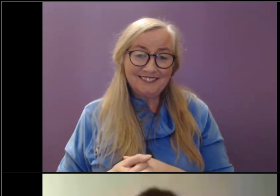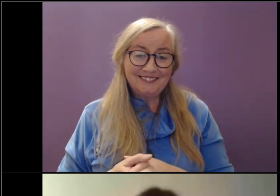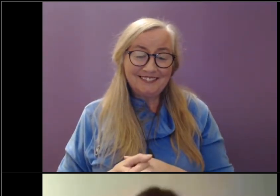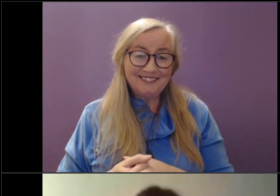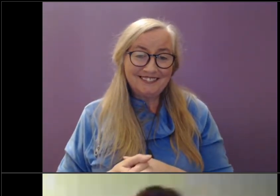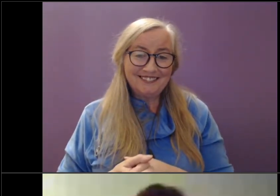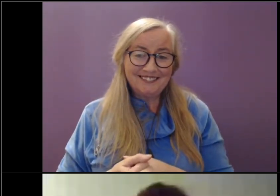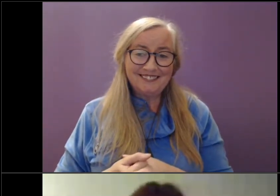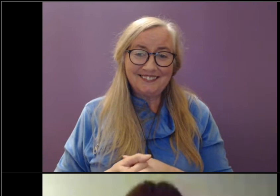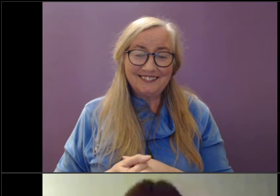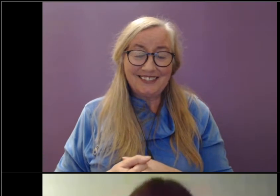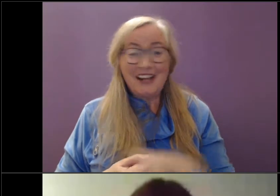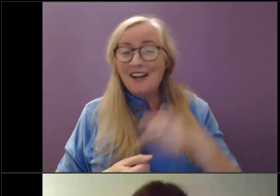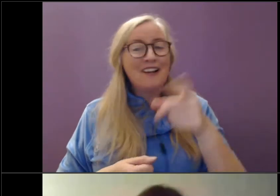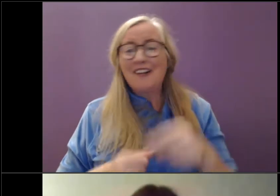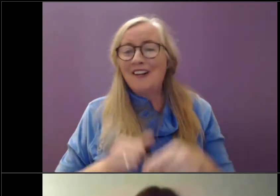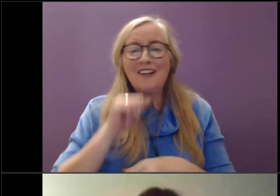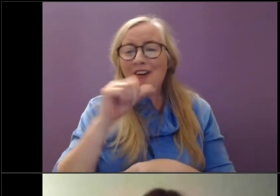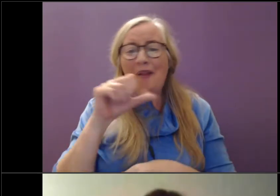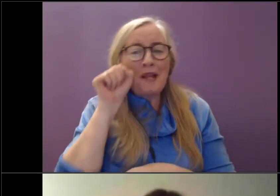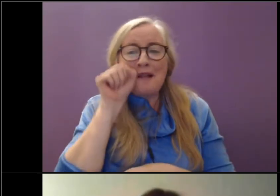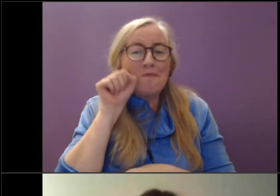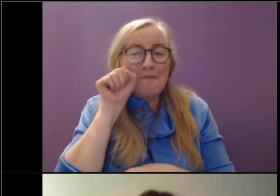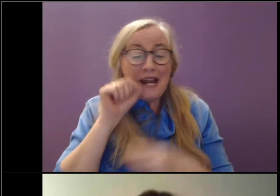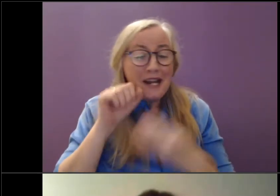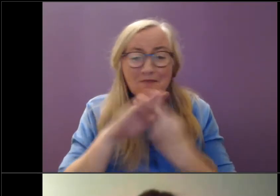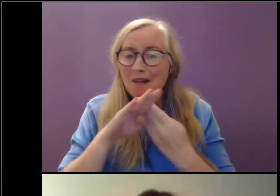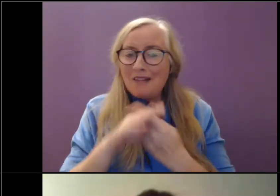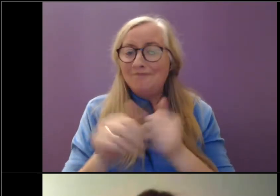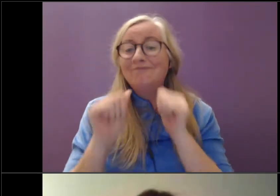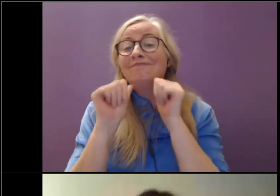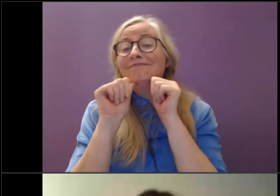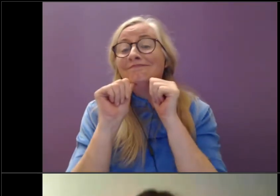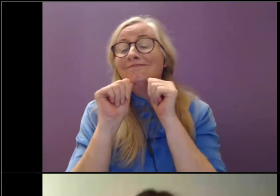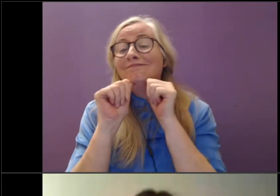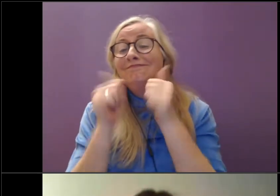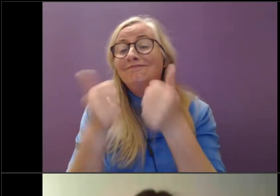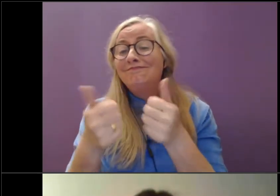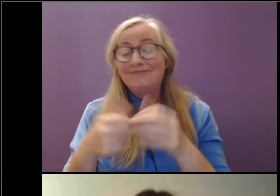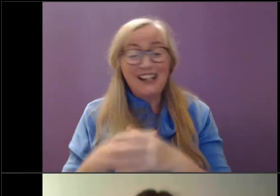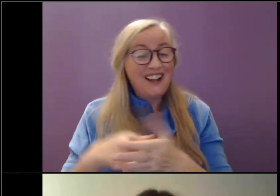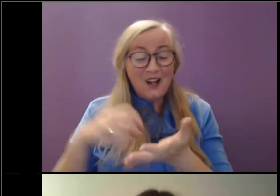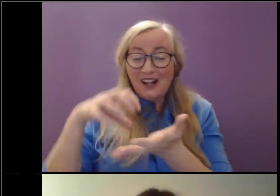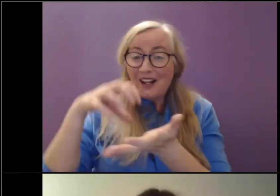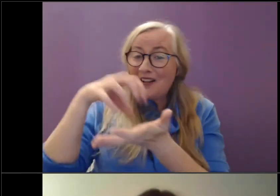no banana bread, Jules, no. No, none. Not even a cupcake.